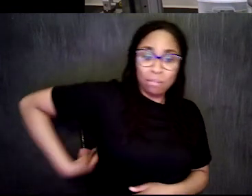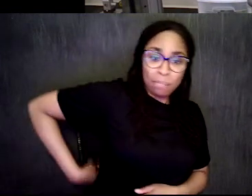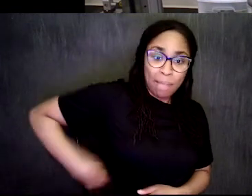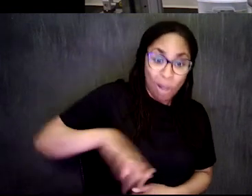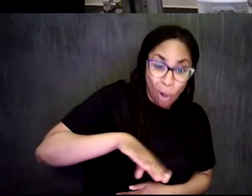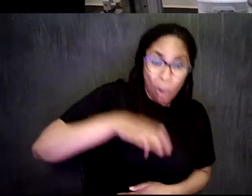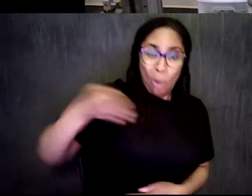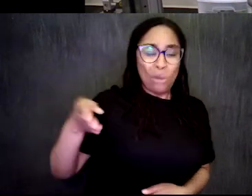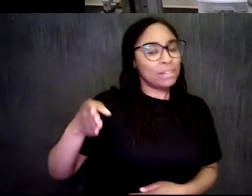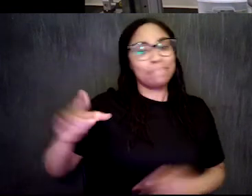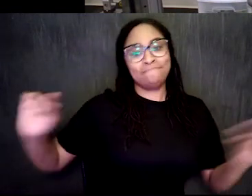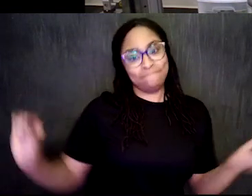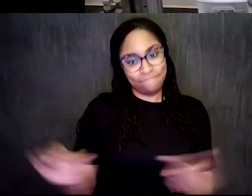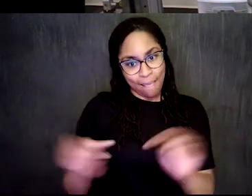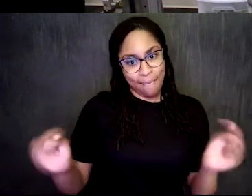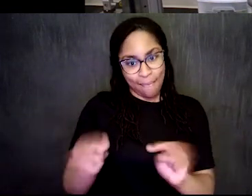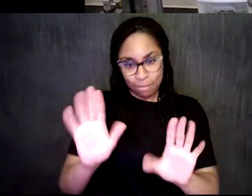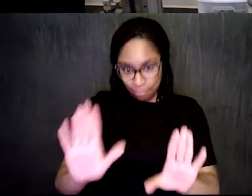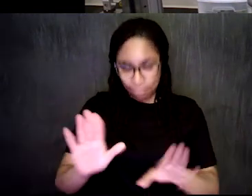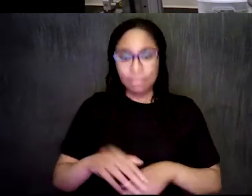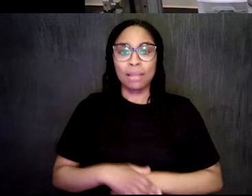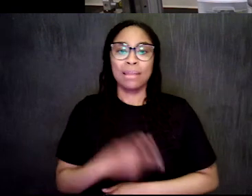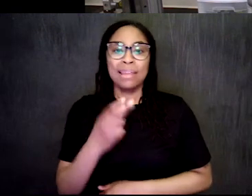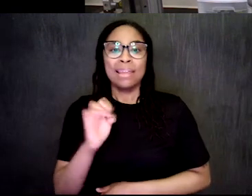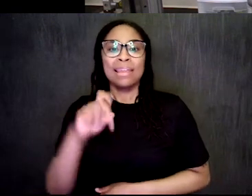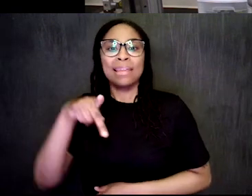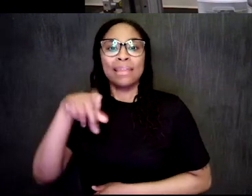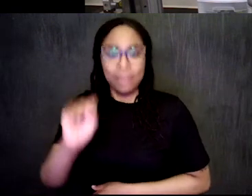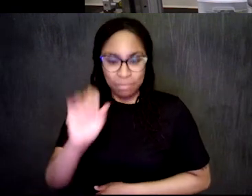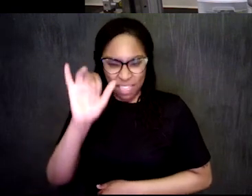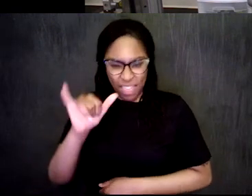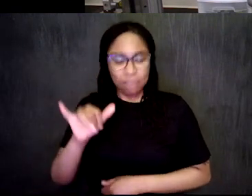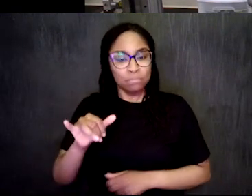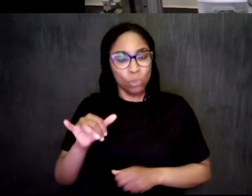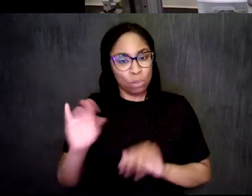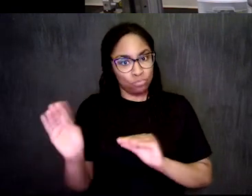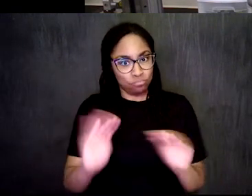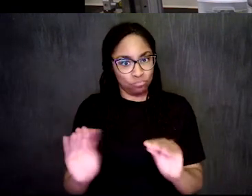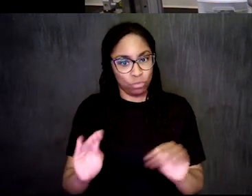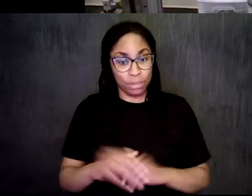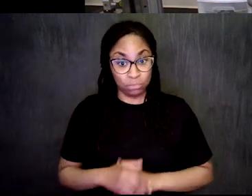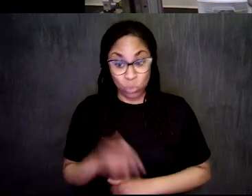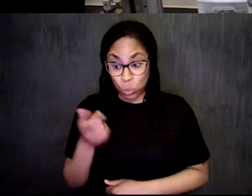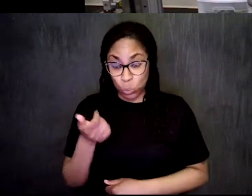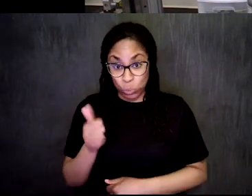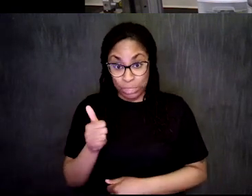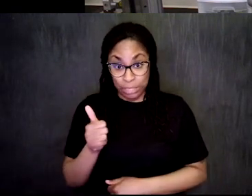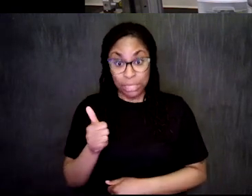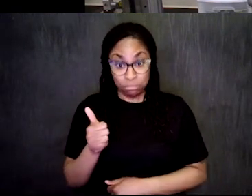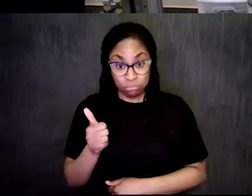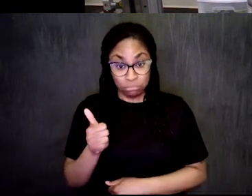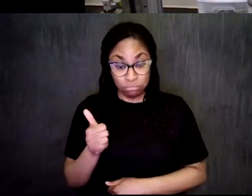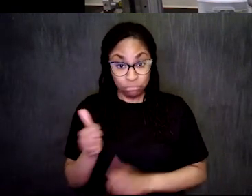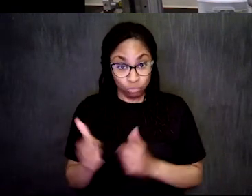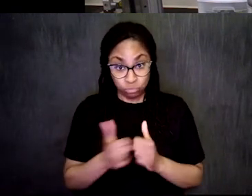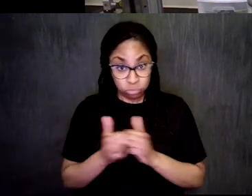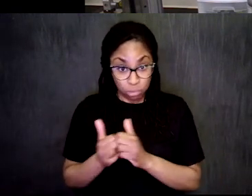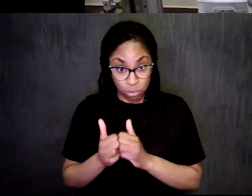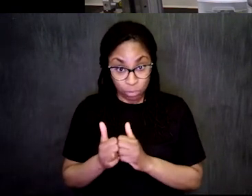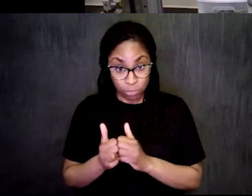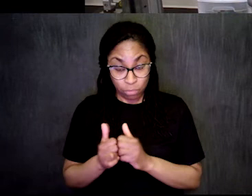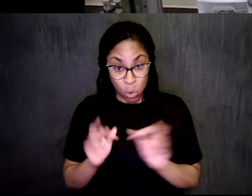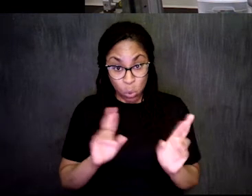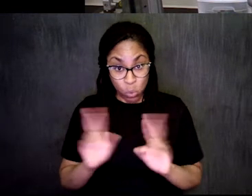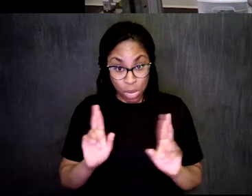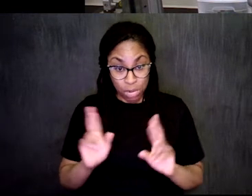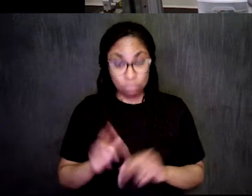going to cause pain. And then we're going to come back down. All right, so now we're going to go through 10 repetitions together. Are we ready?